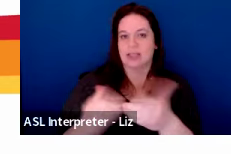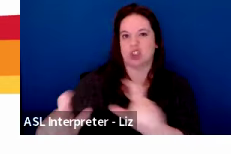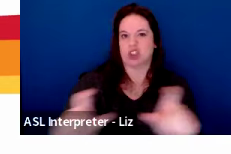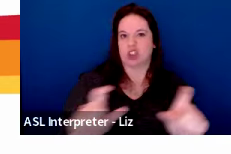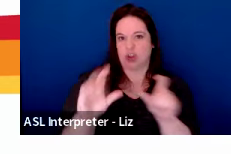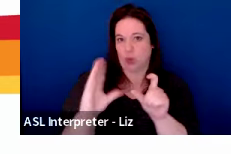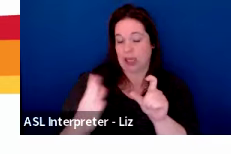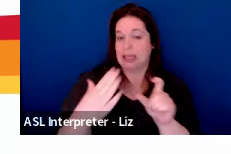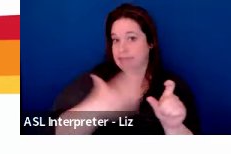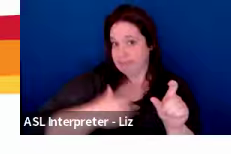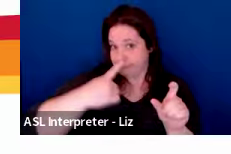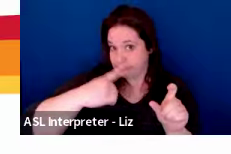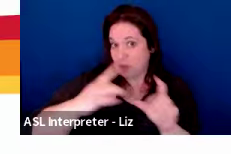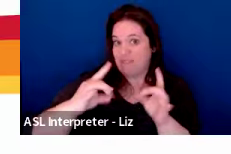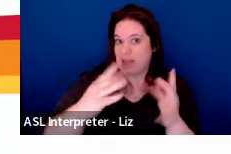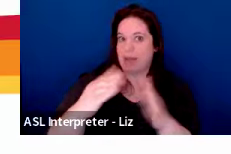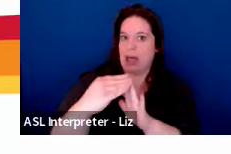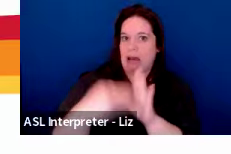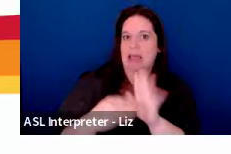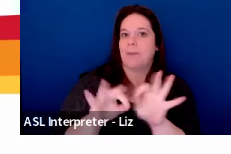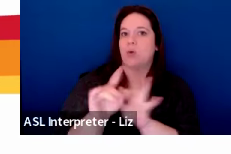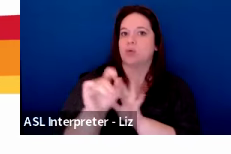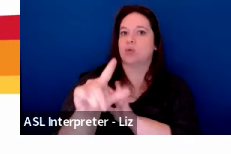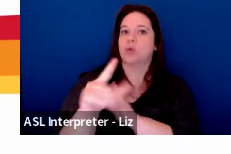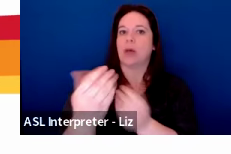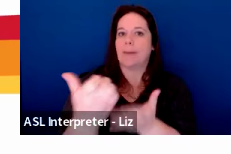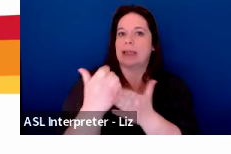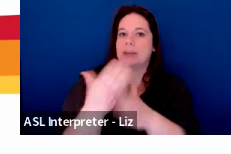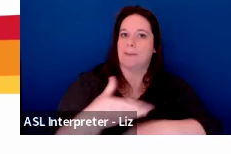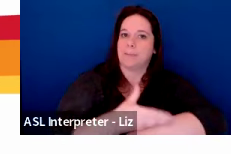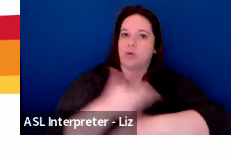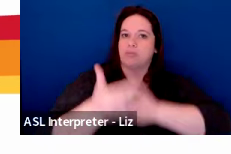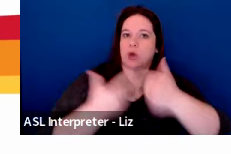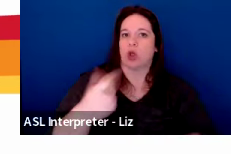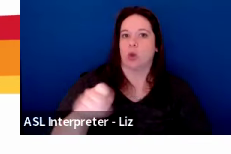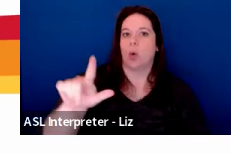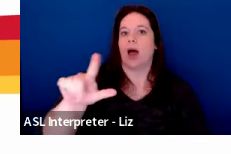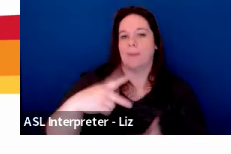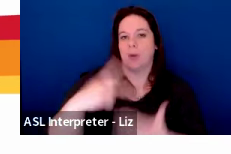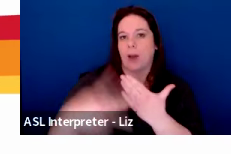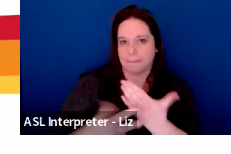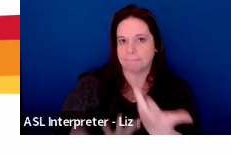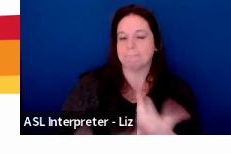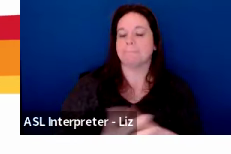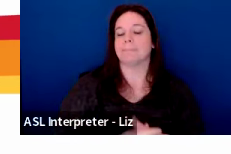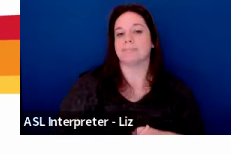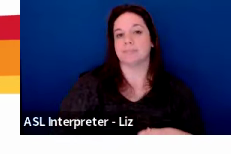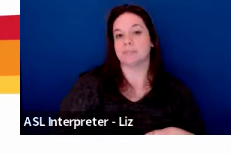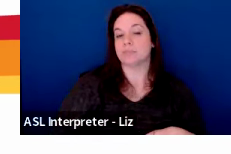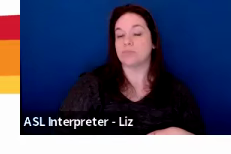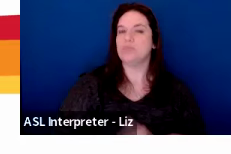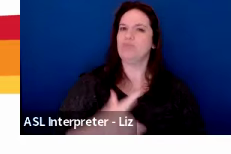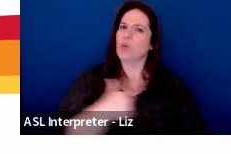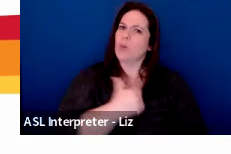We really appreciate your feedback. It's an important tool that helps us improve the QL program. We want to just just, be